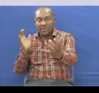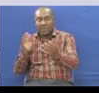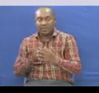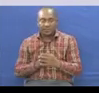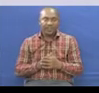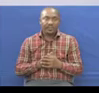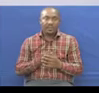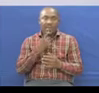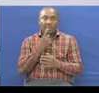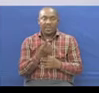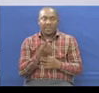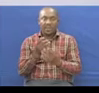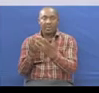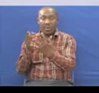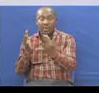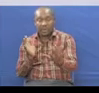population